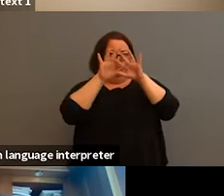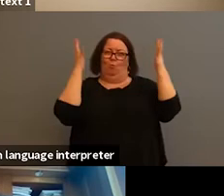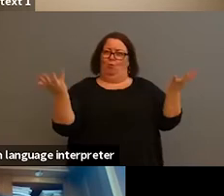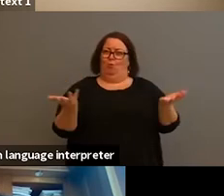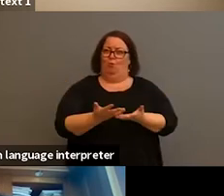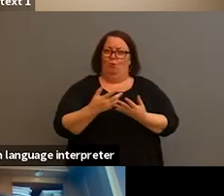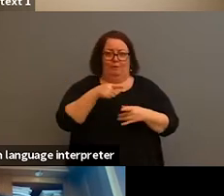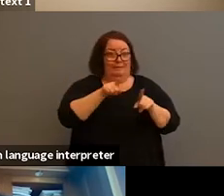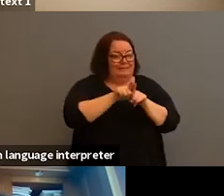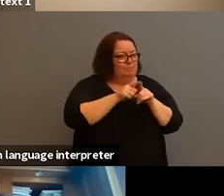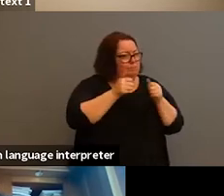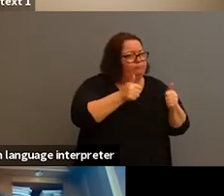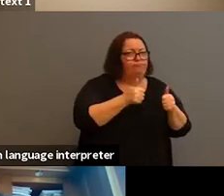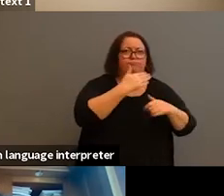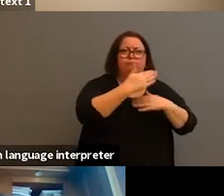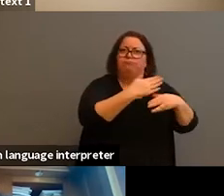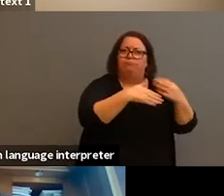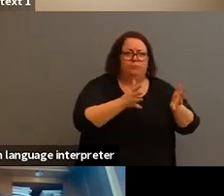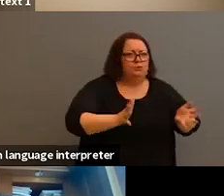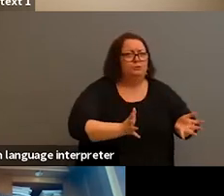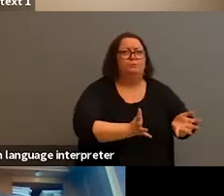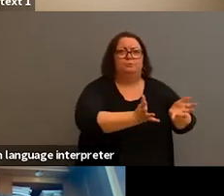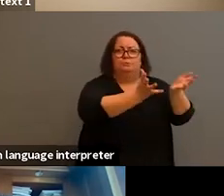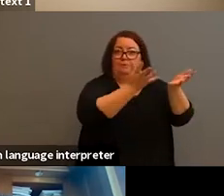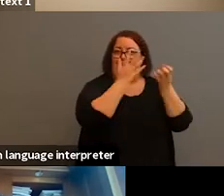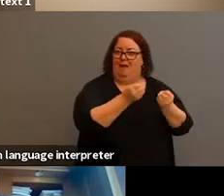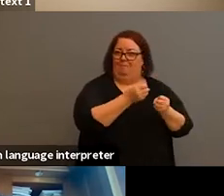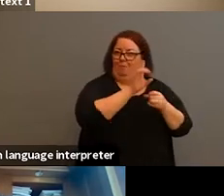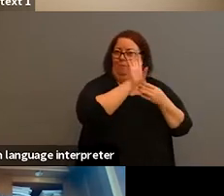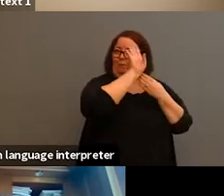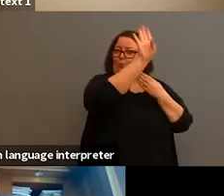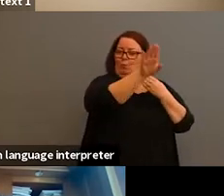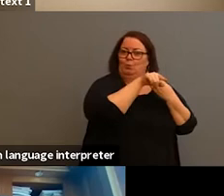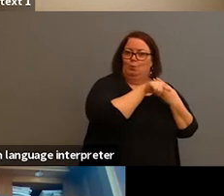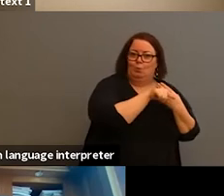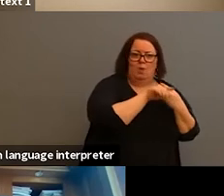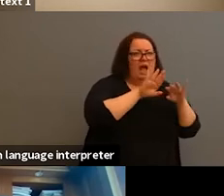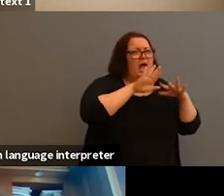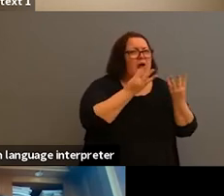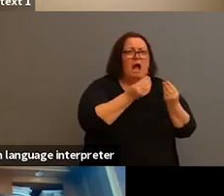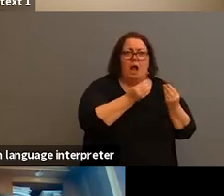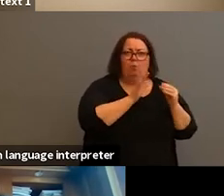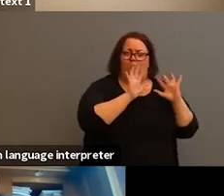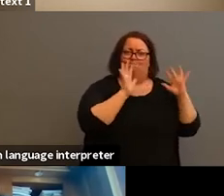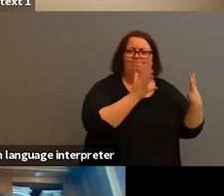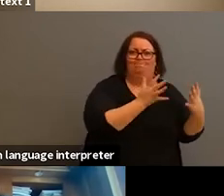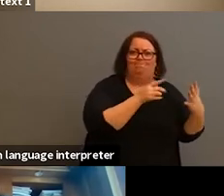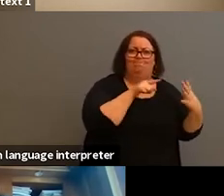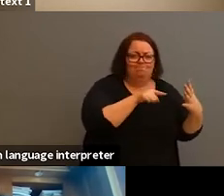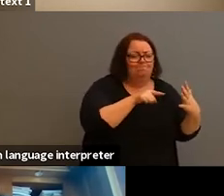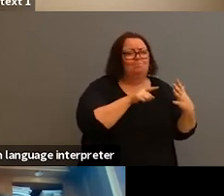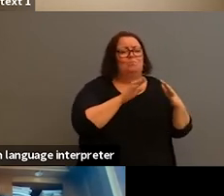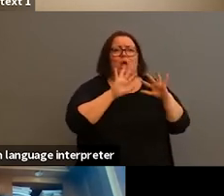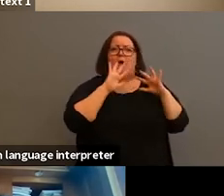and flourish also in the future, but to ensure this, the social aspect and the social sustainability is just